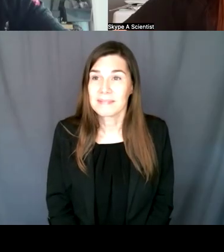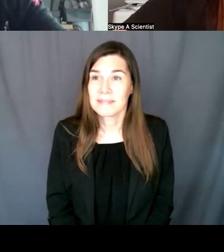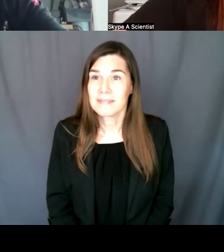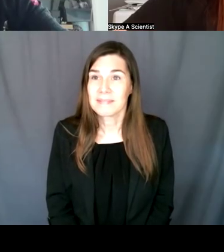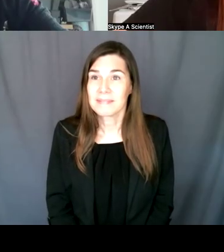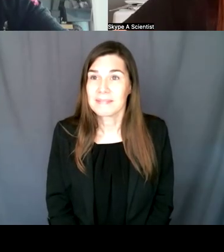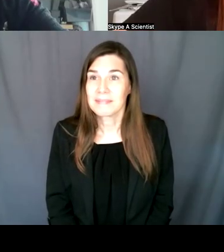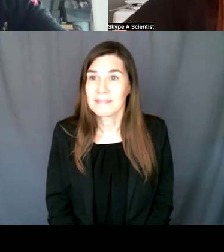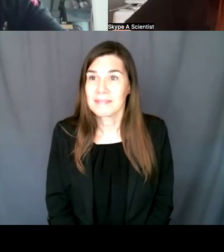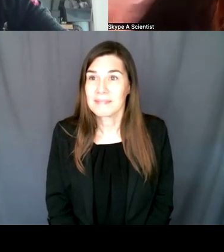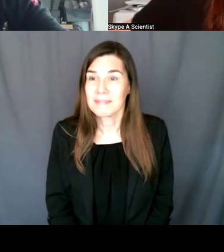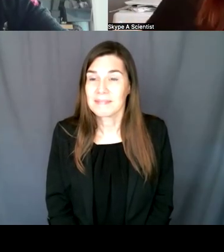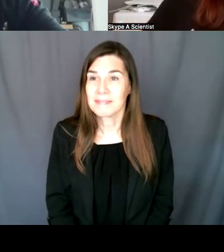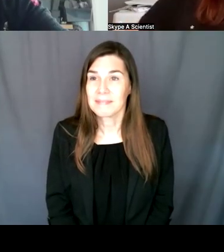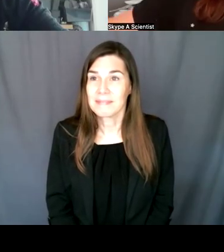Let's see.